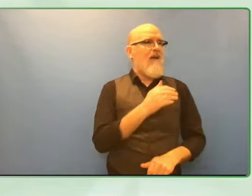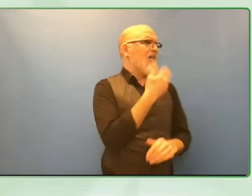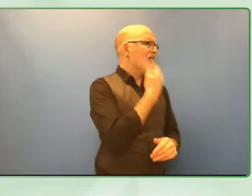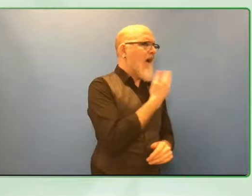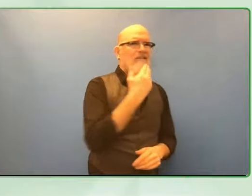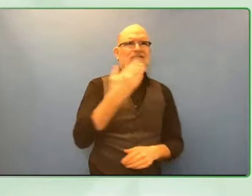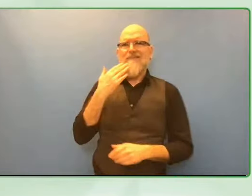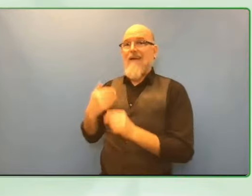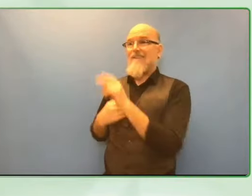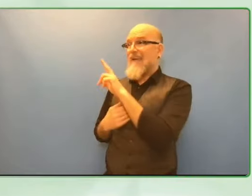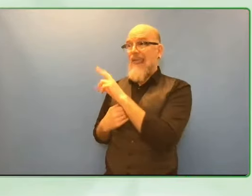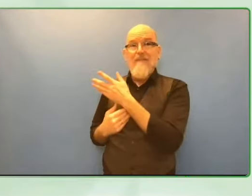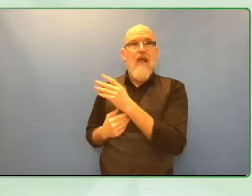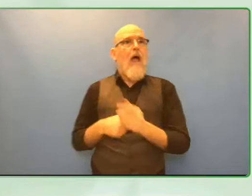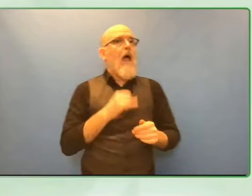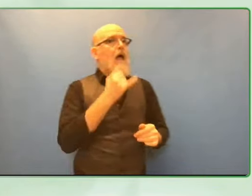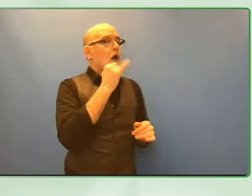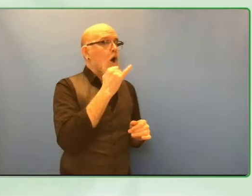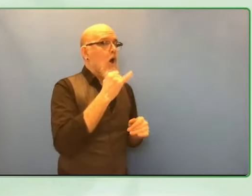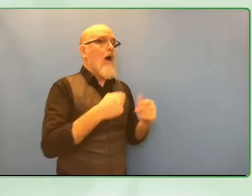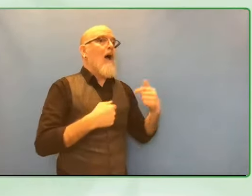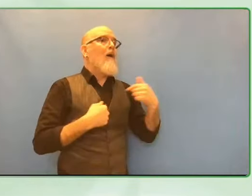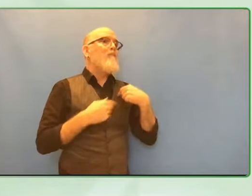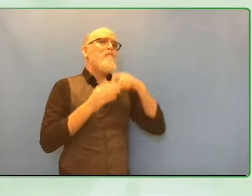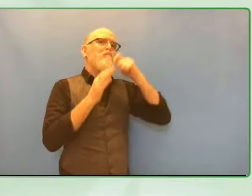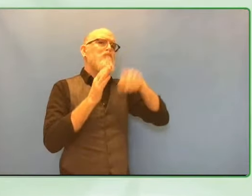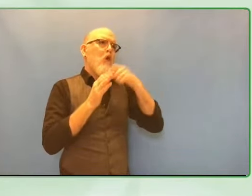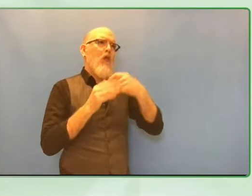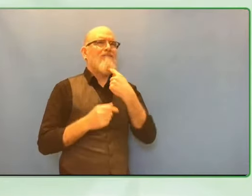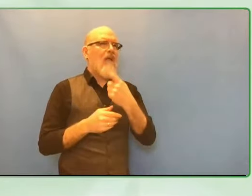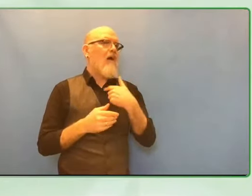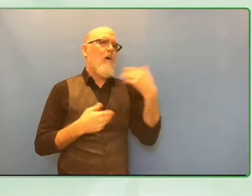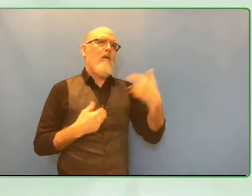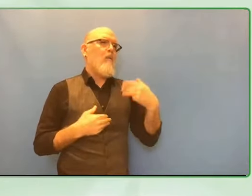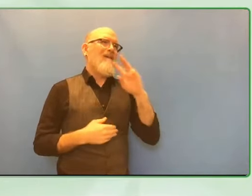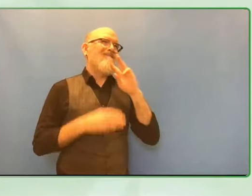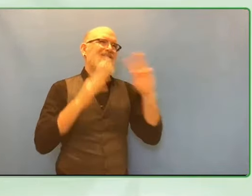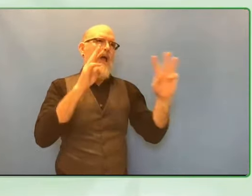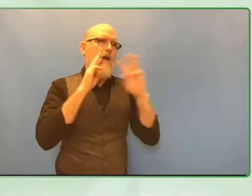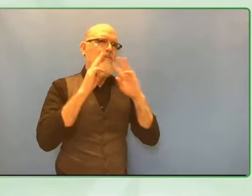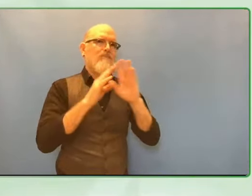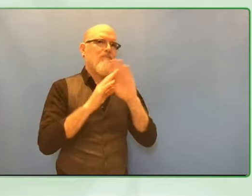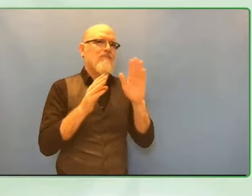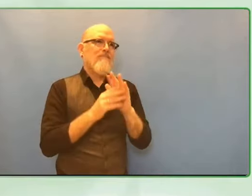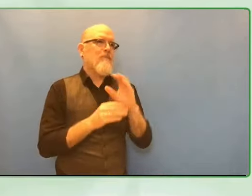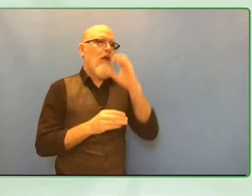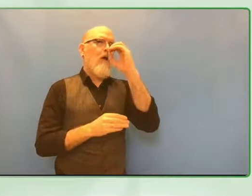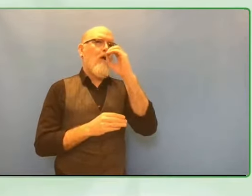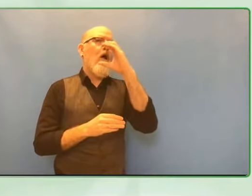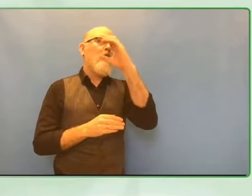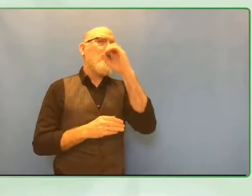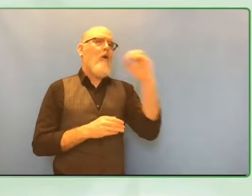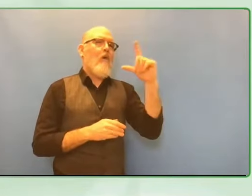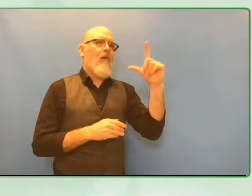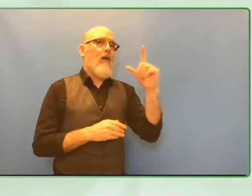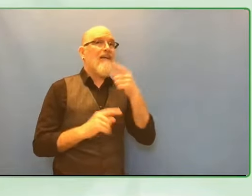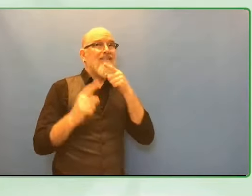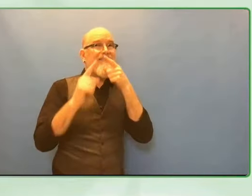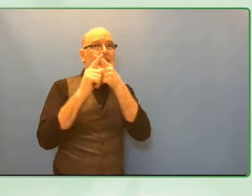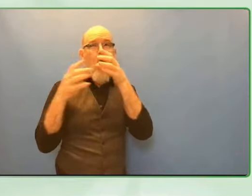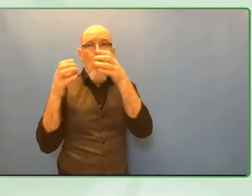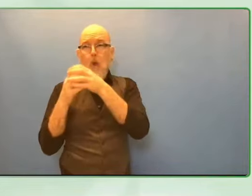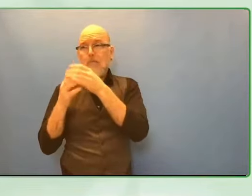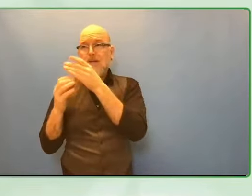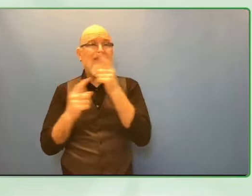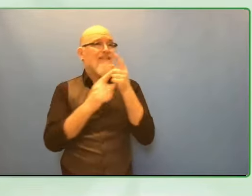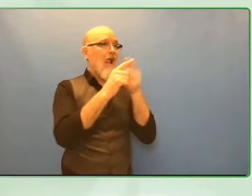be afraid, which is available for both target groups, for both participants, the companies and the people